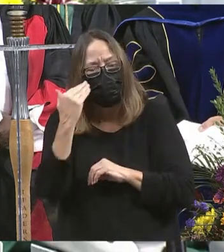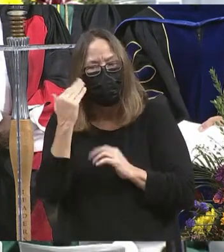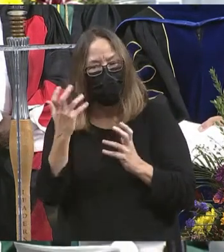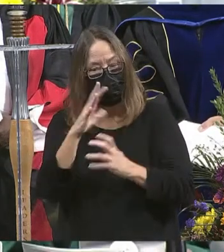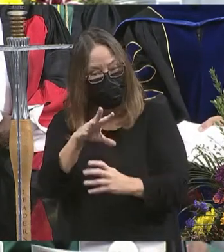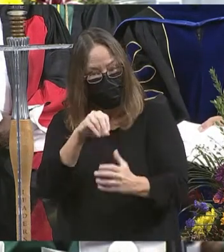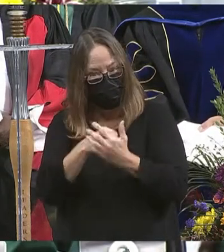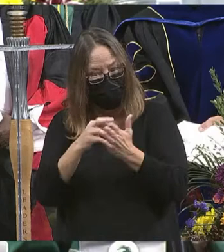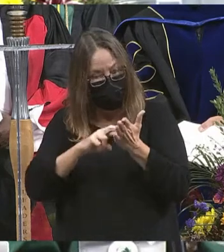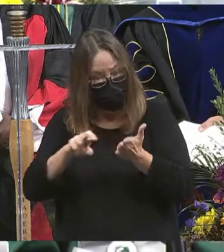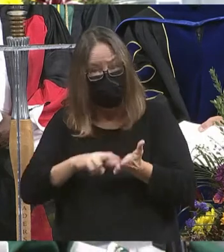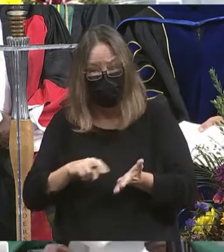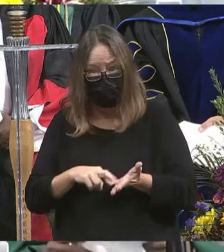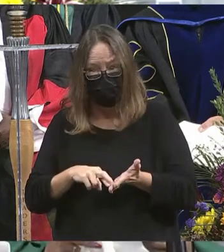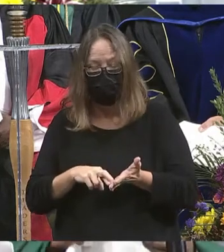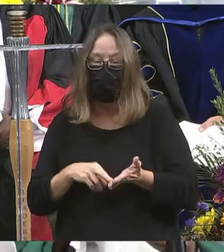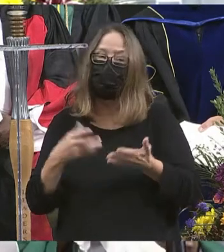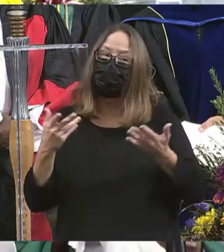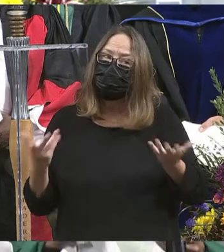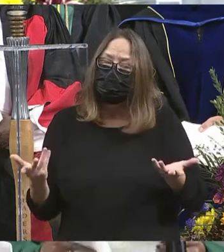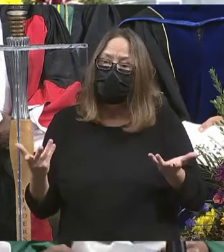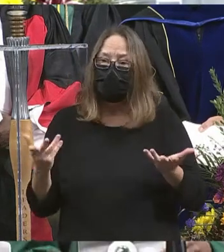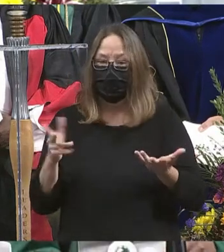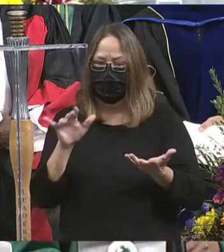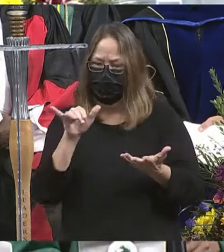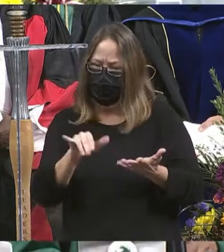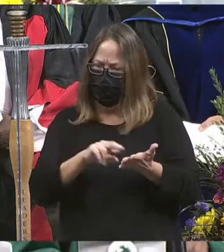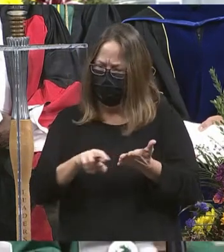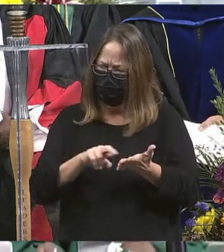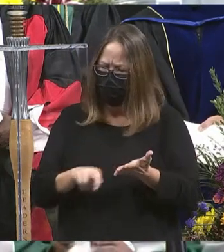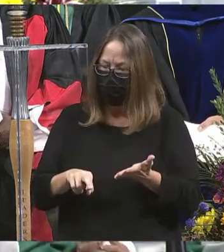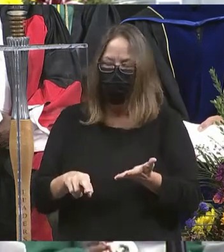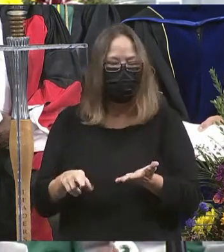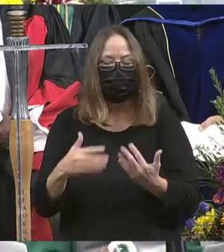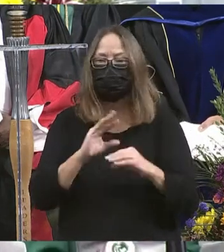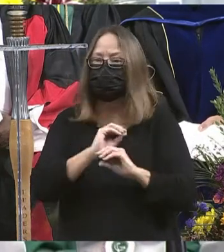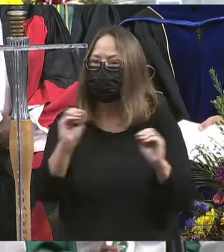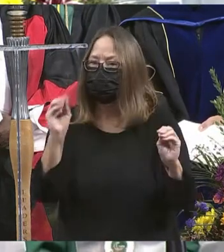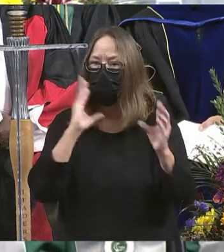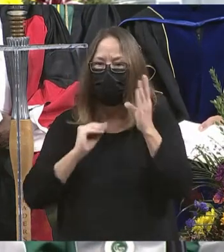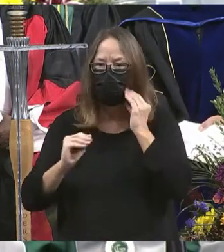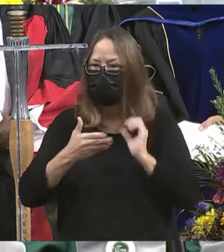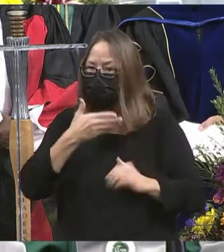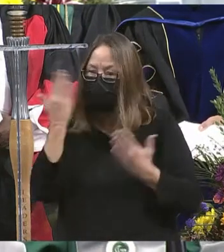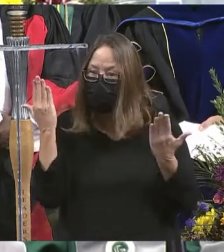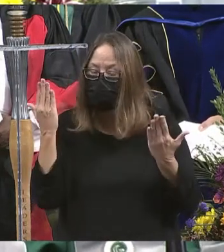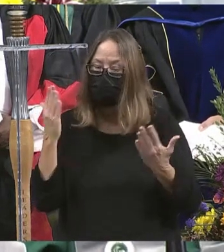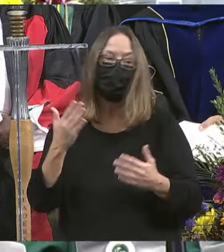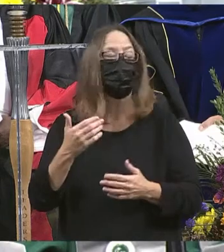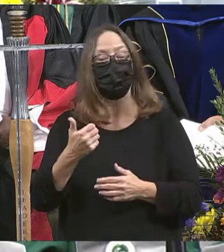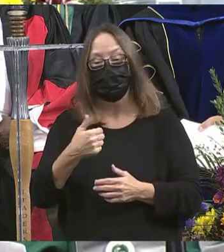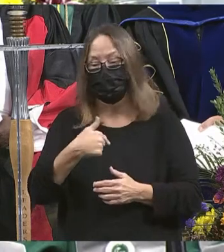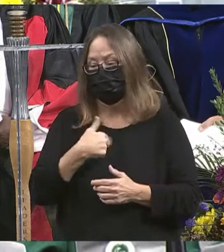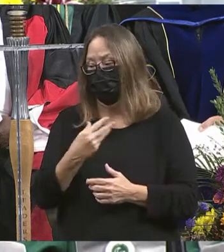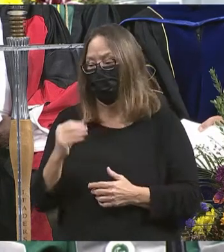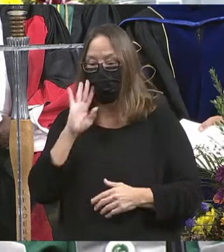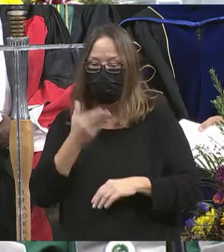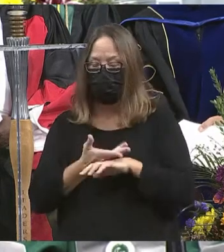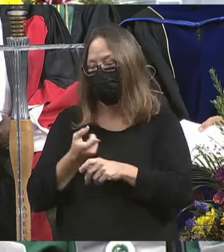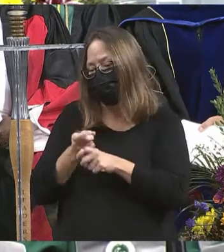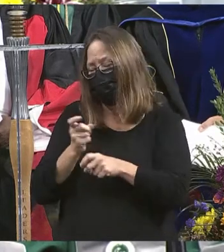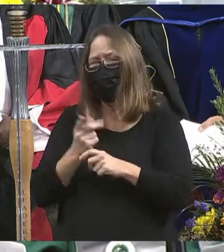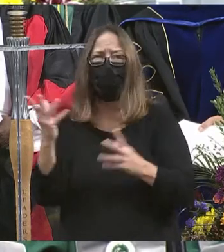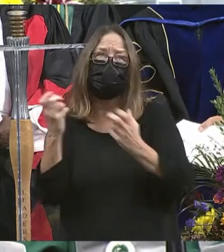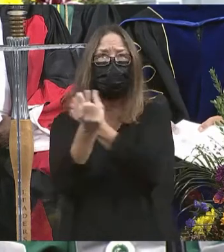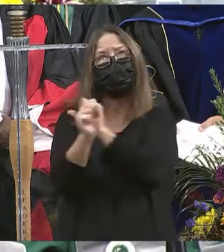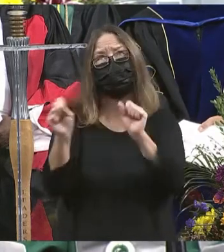involved in research, but the research I wanted to be a part of, I had no experience in. Me and my daughter joked saying, I just wanted to save the